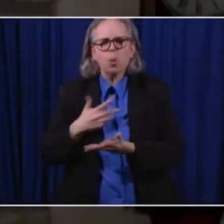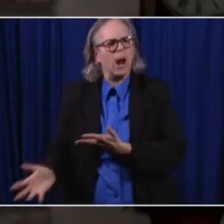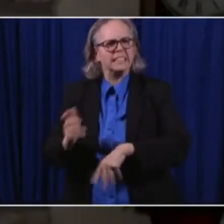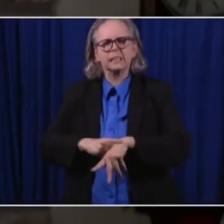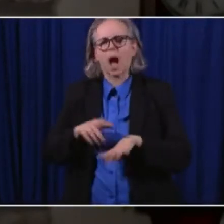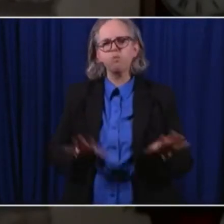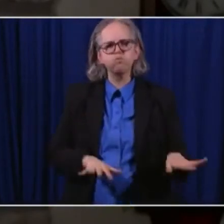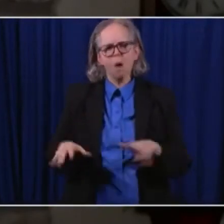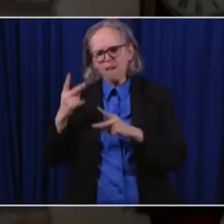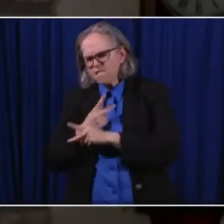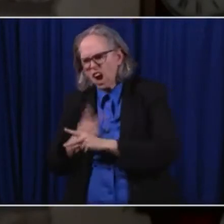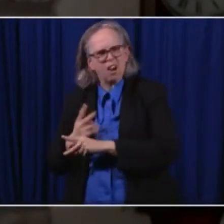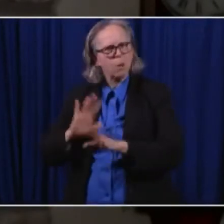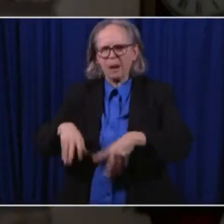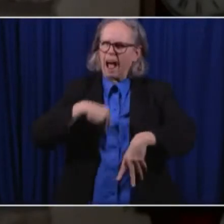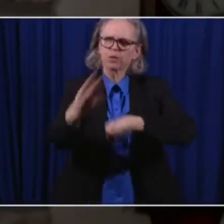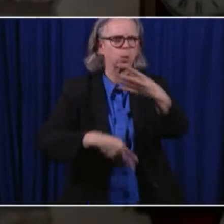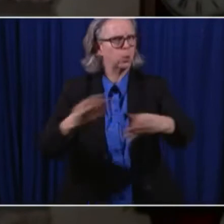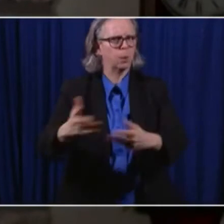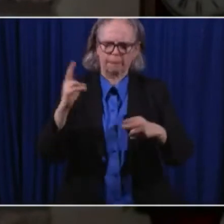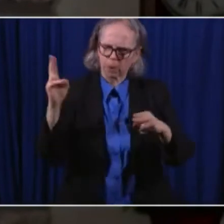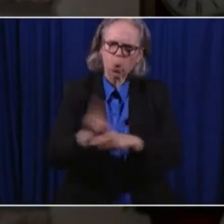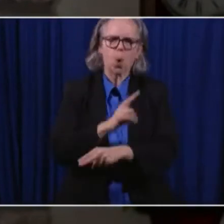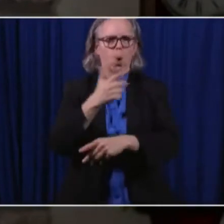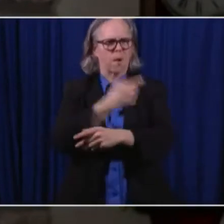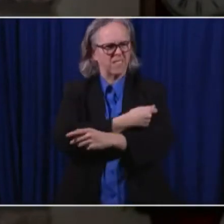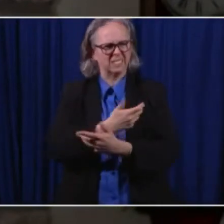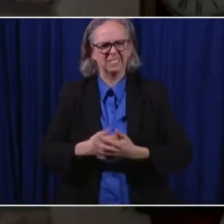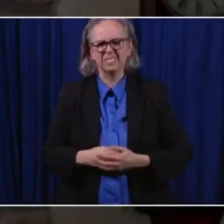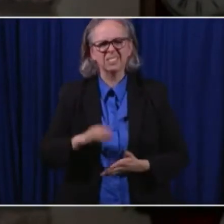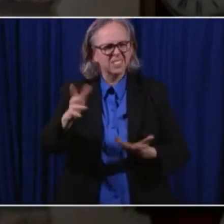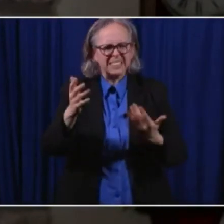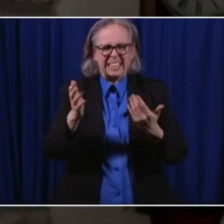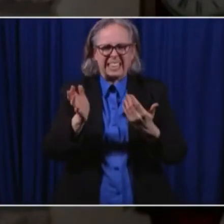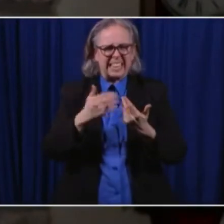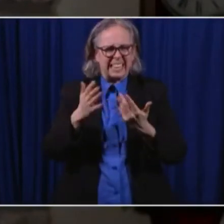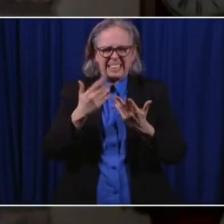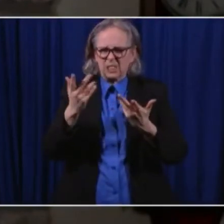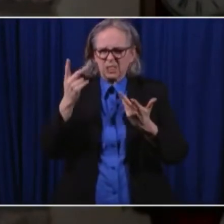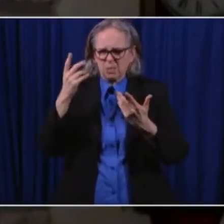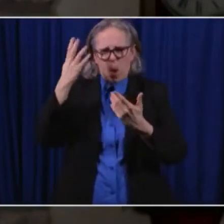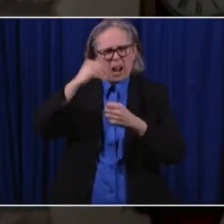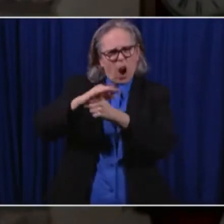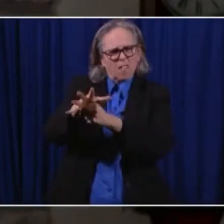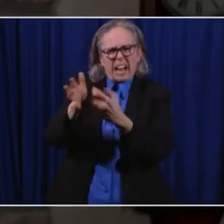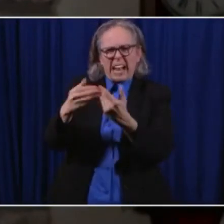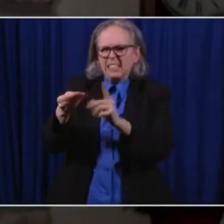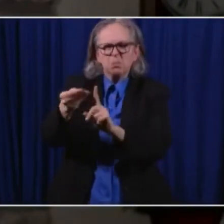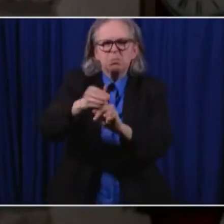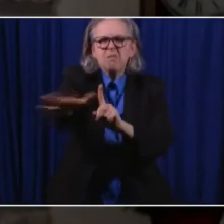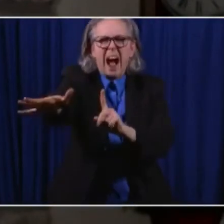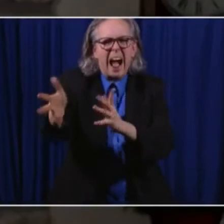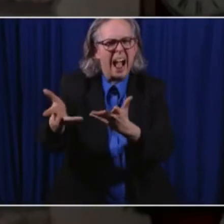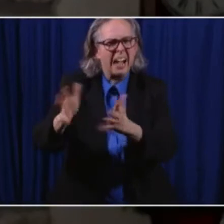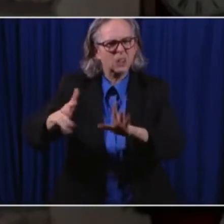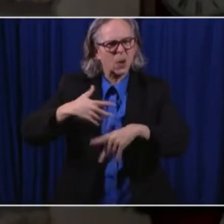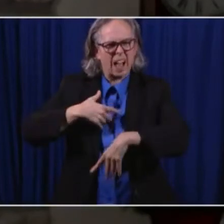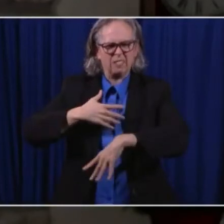and anyone can spread it. So you're balancing precision of trying to